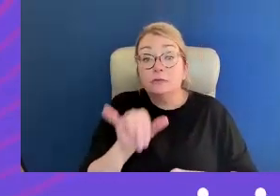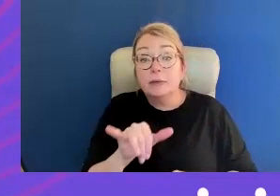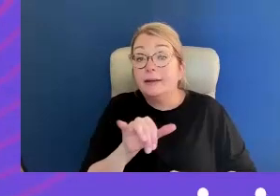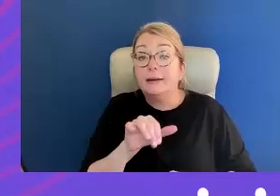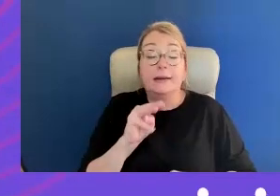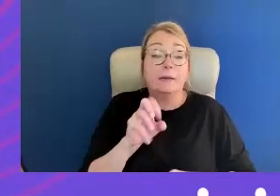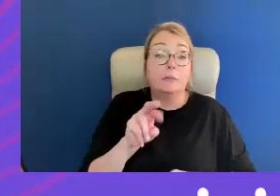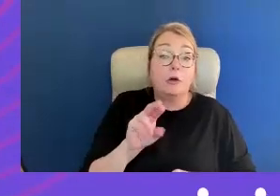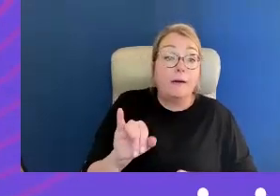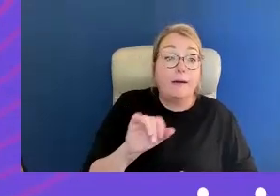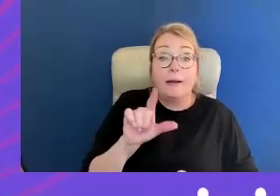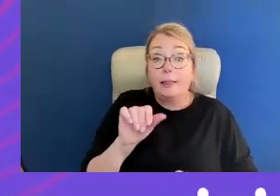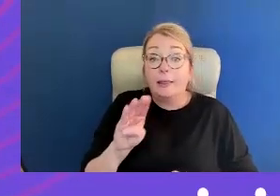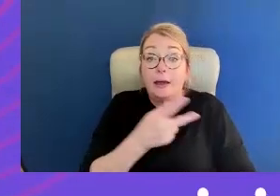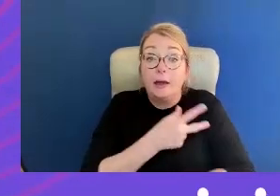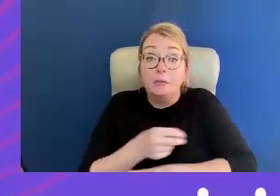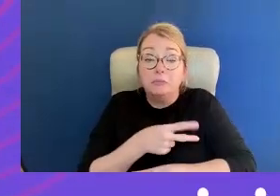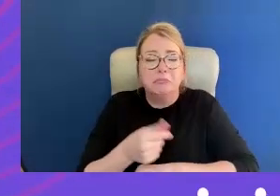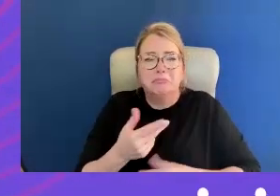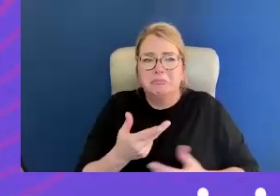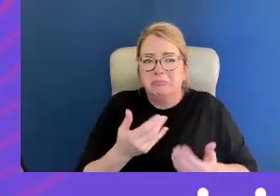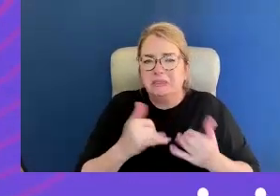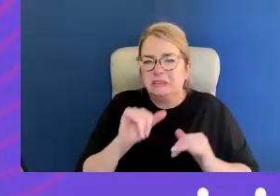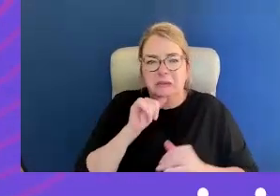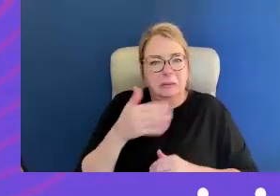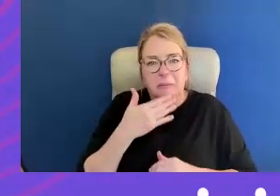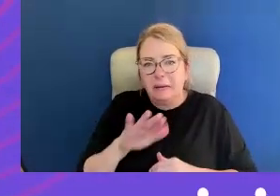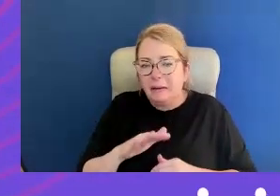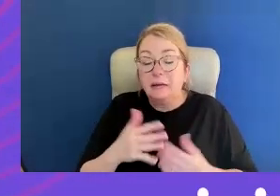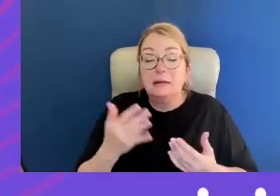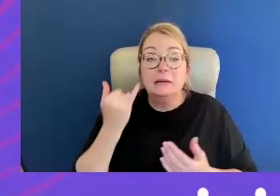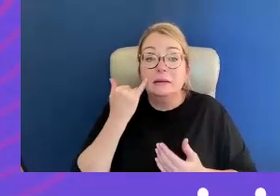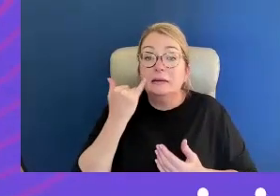lab work, it's still not bad. If